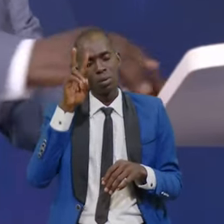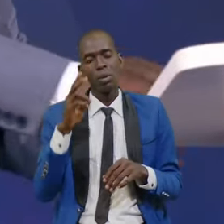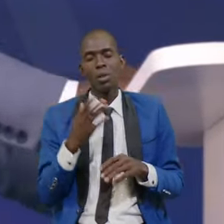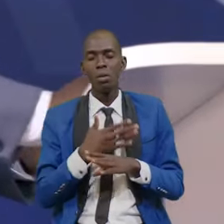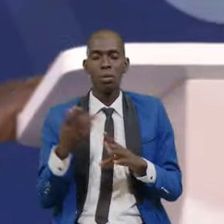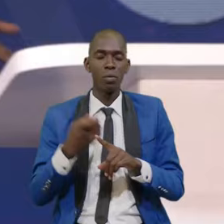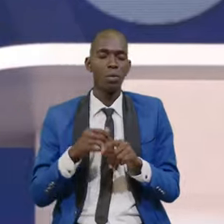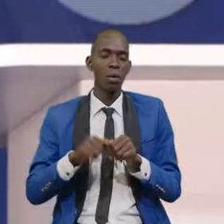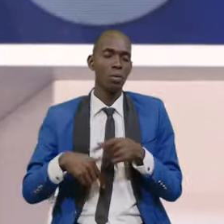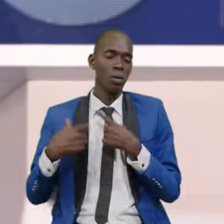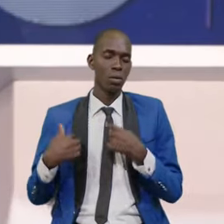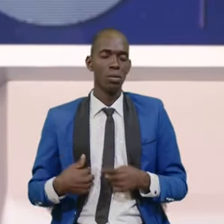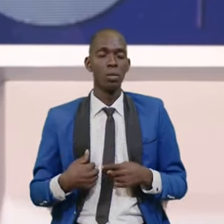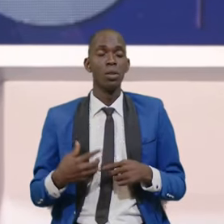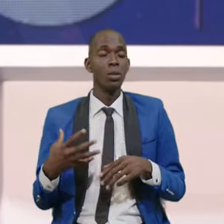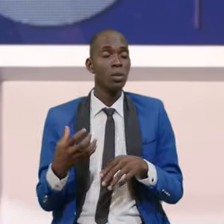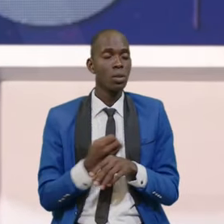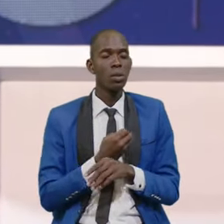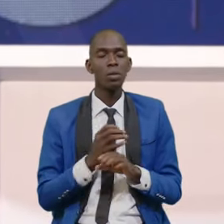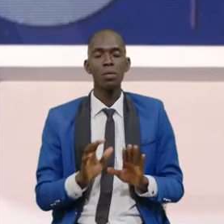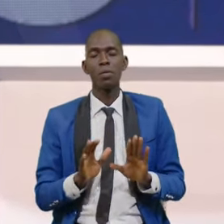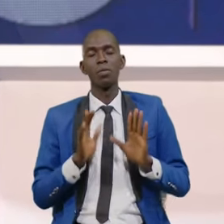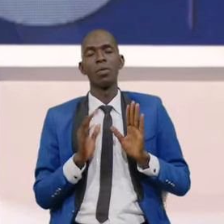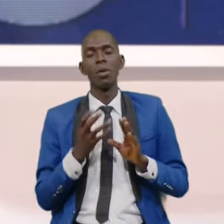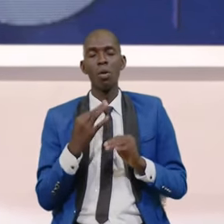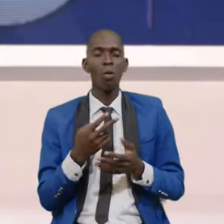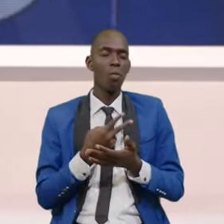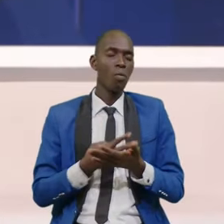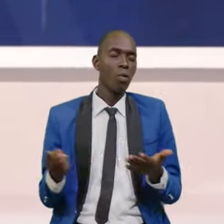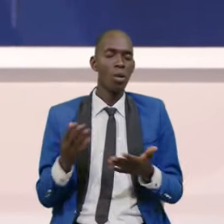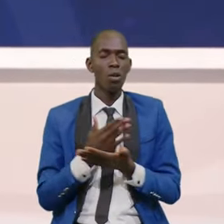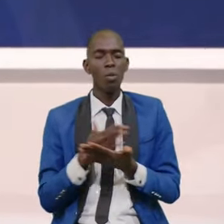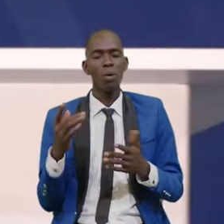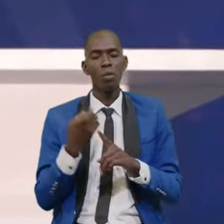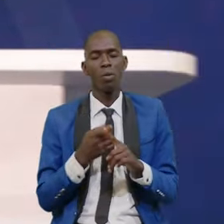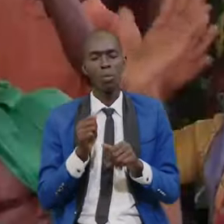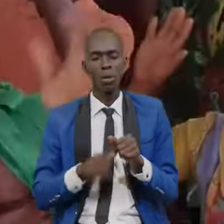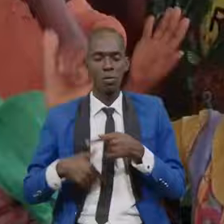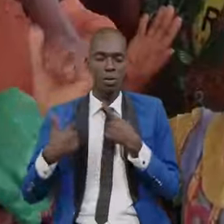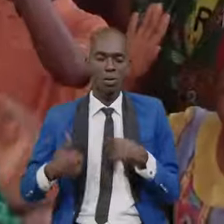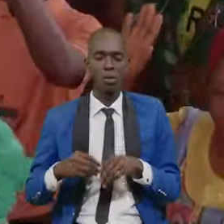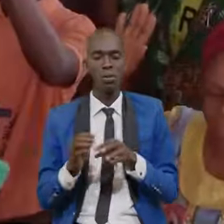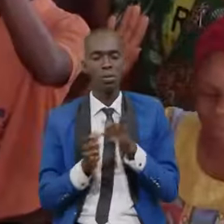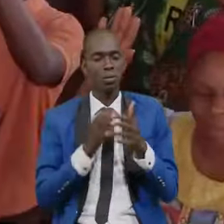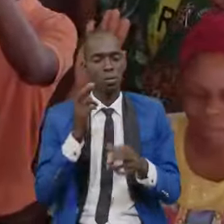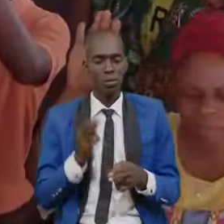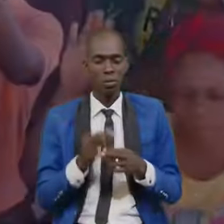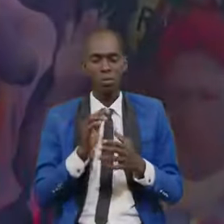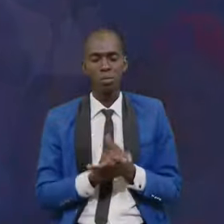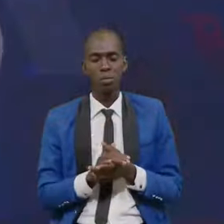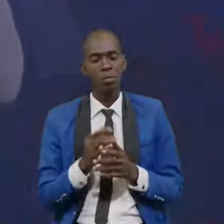heart. Take fear of failure away from every heart.